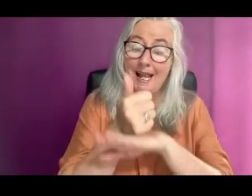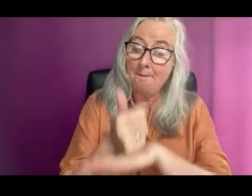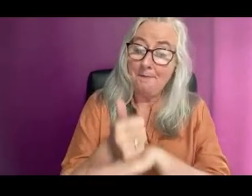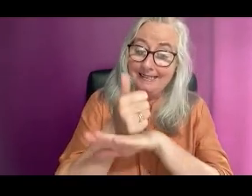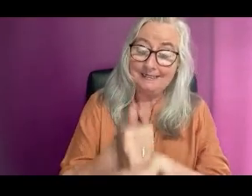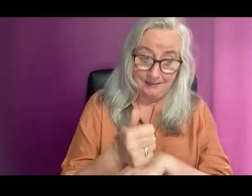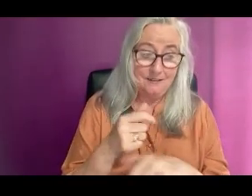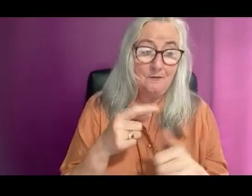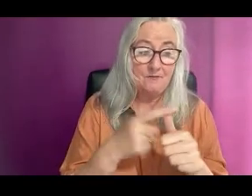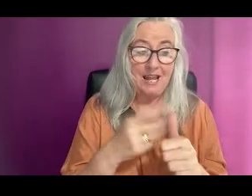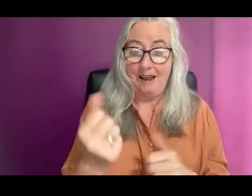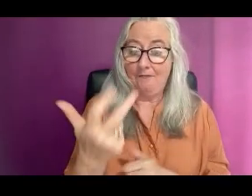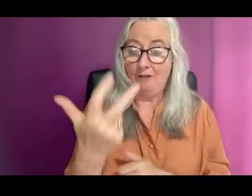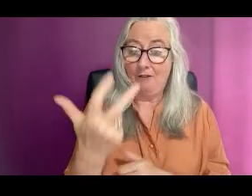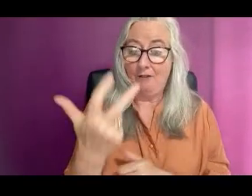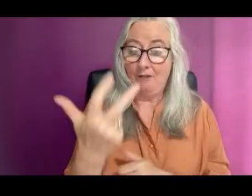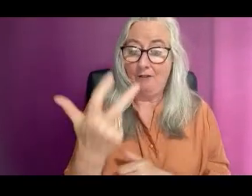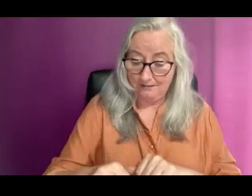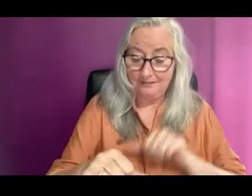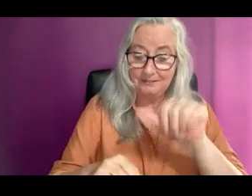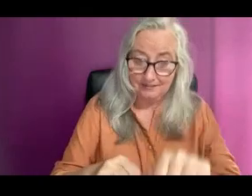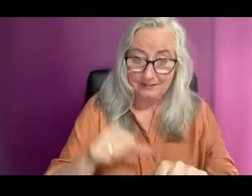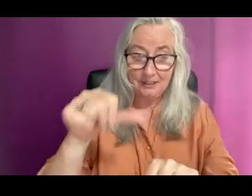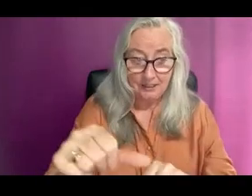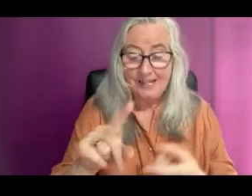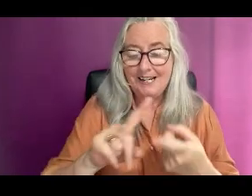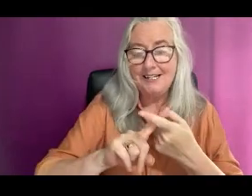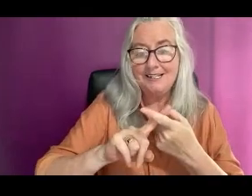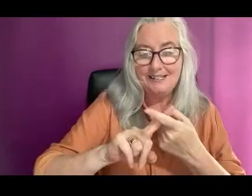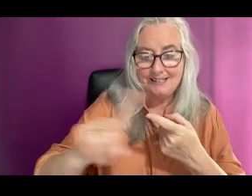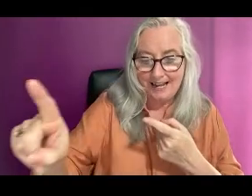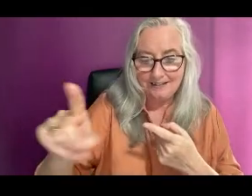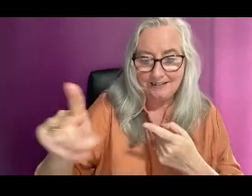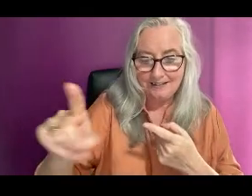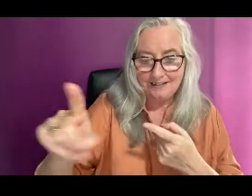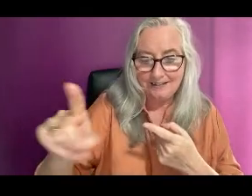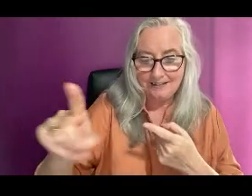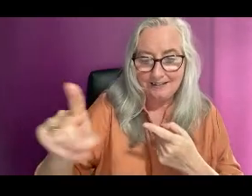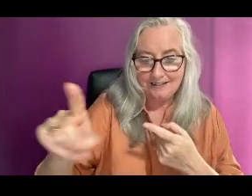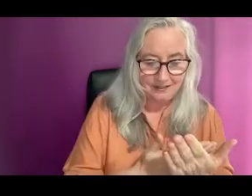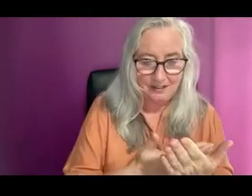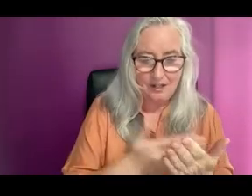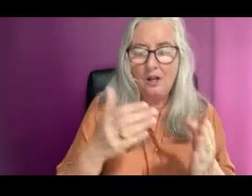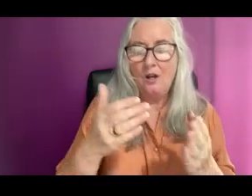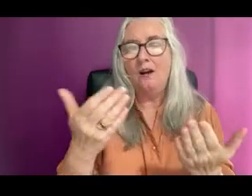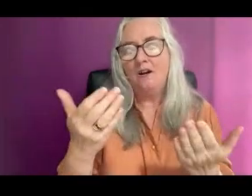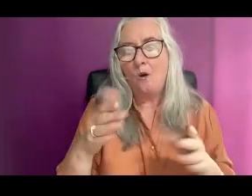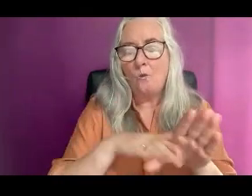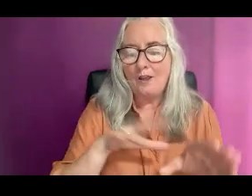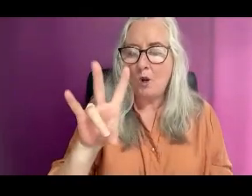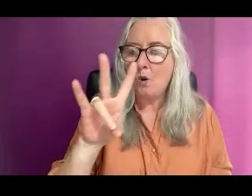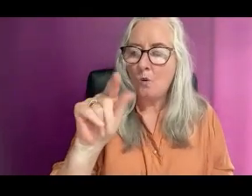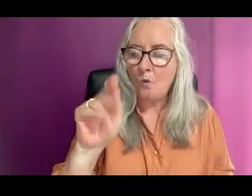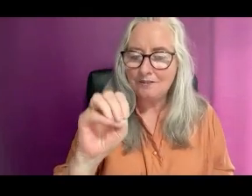are that there's 3 of them. You submit the application with the application form, quotes if